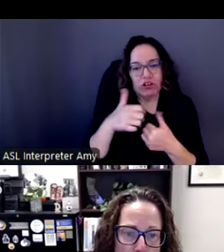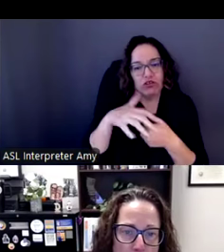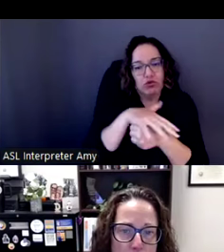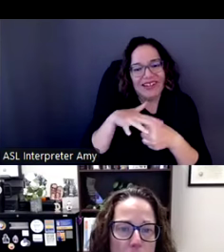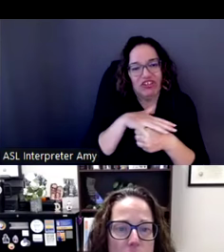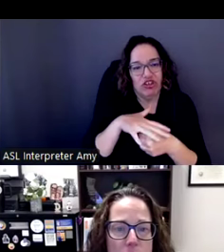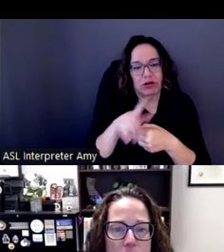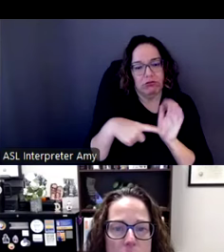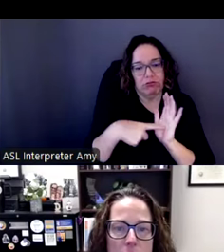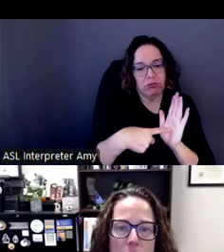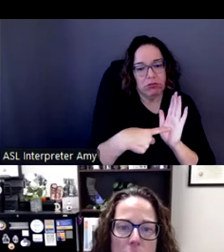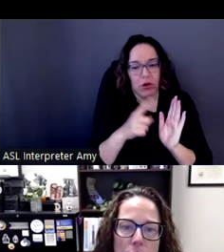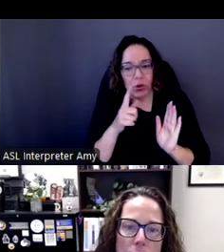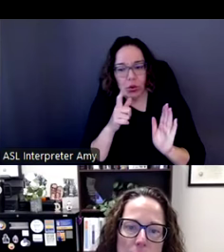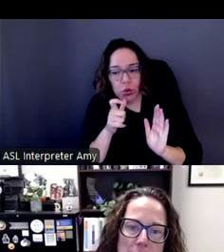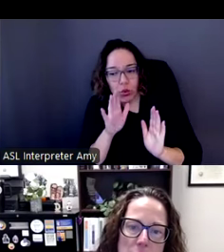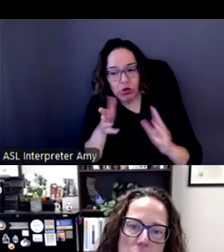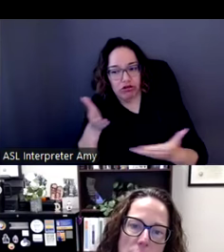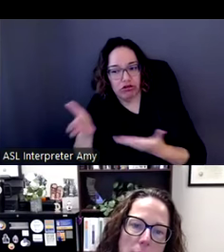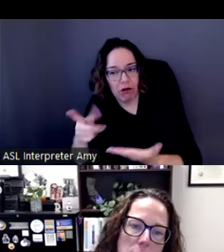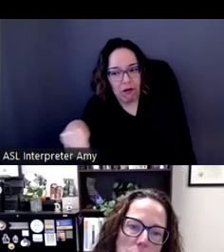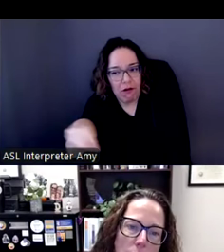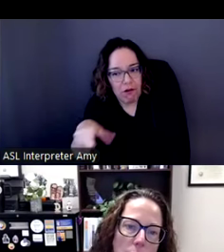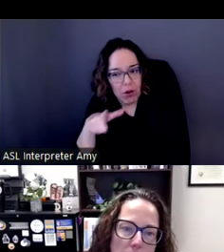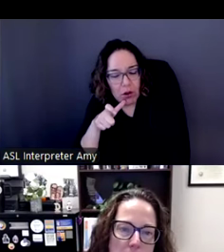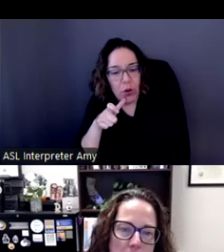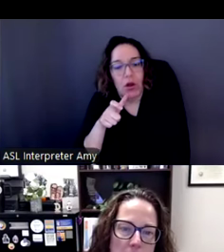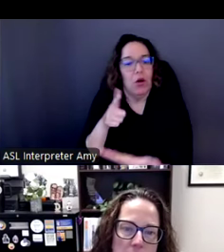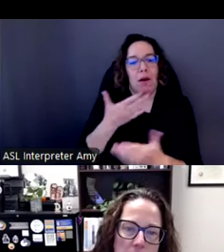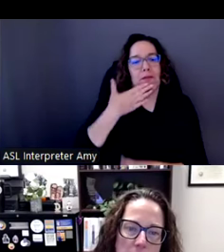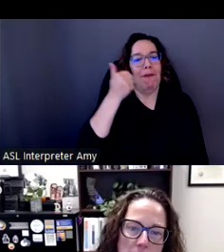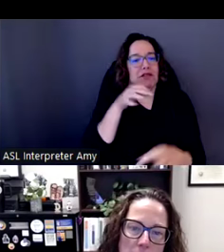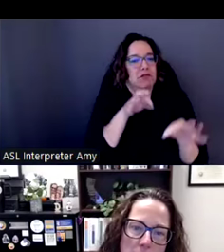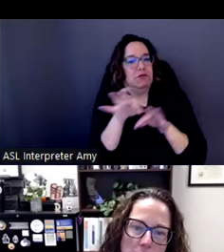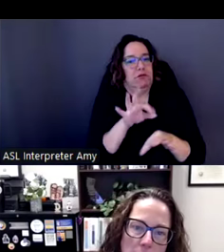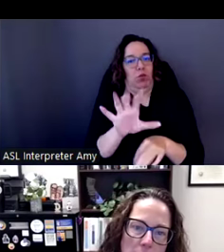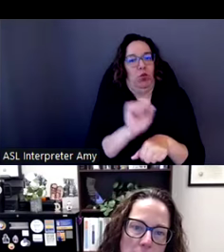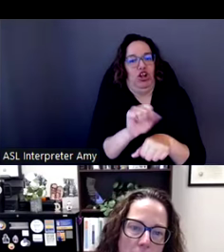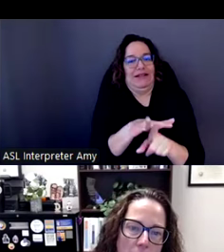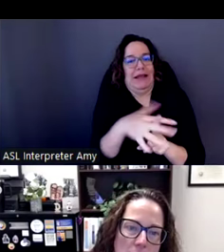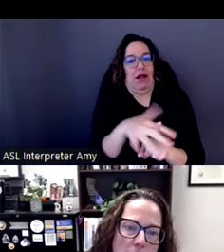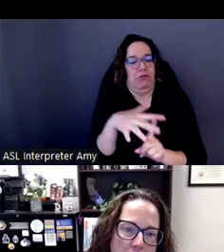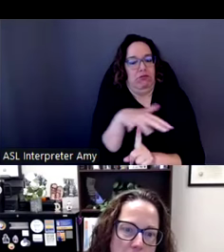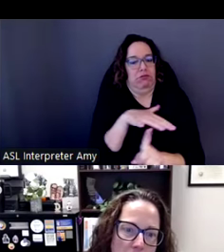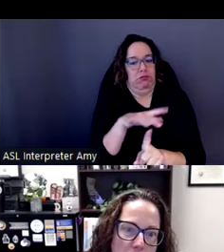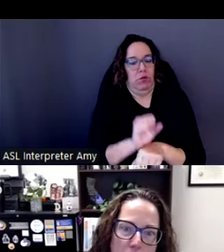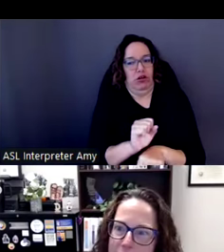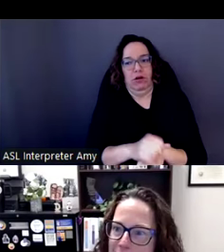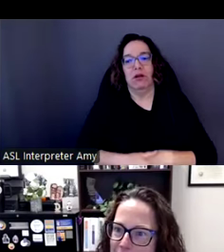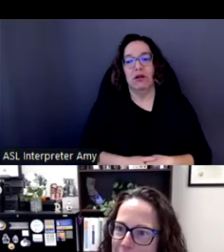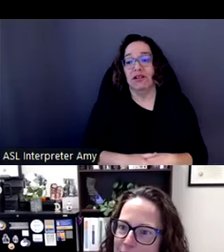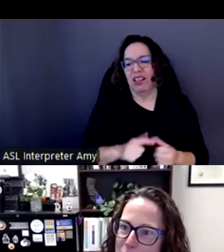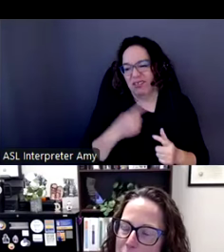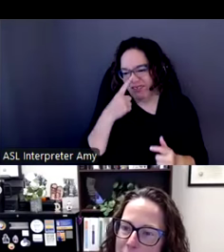who you serve, what best describes your work setting, and then for